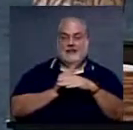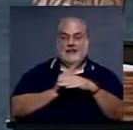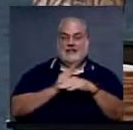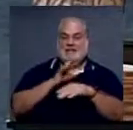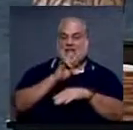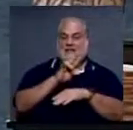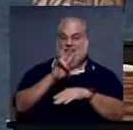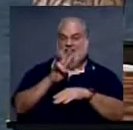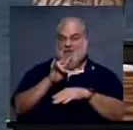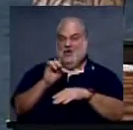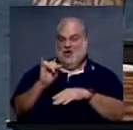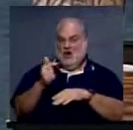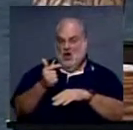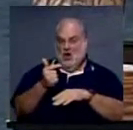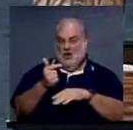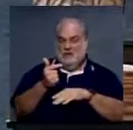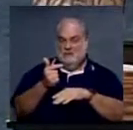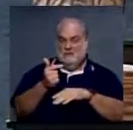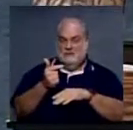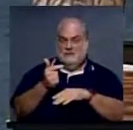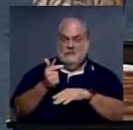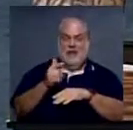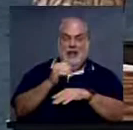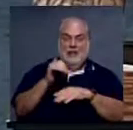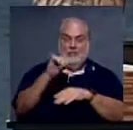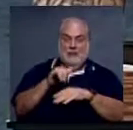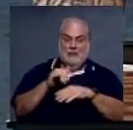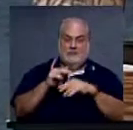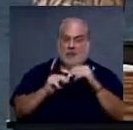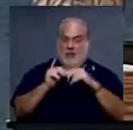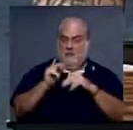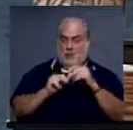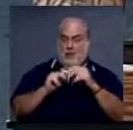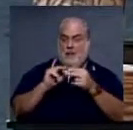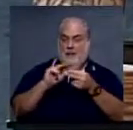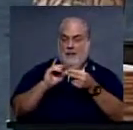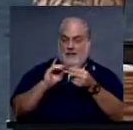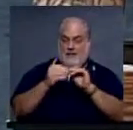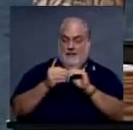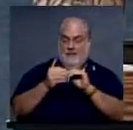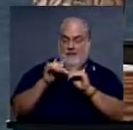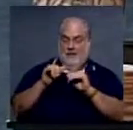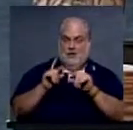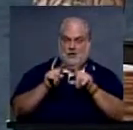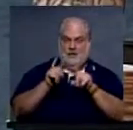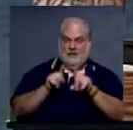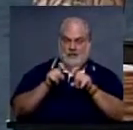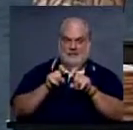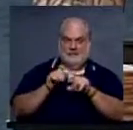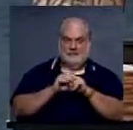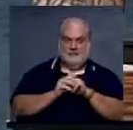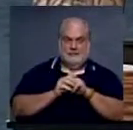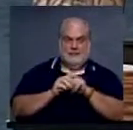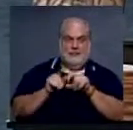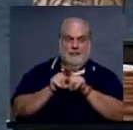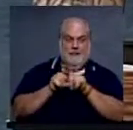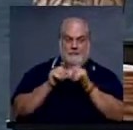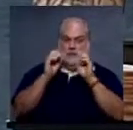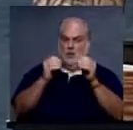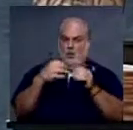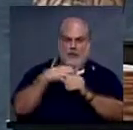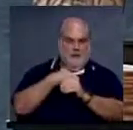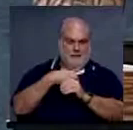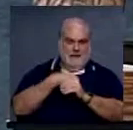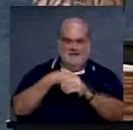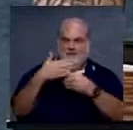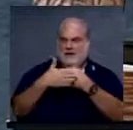77 dogs, which are up for adoption, and that was the number present that day during the sound pressure analysis. Also, there were no complaints by